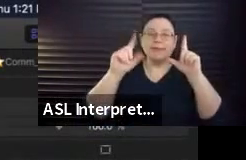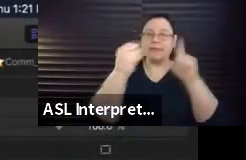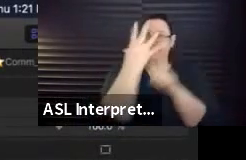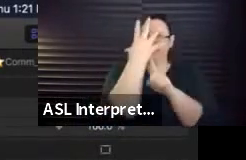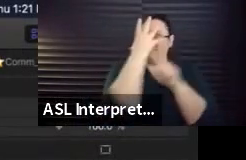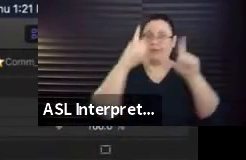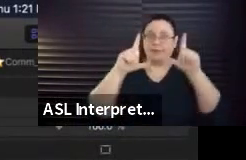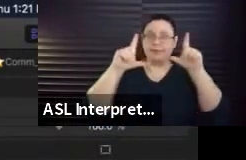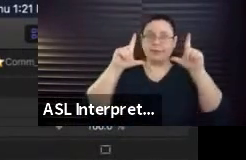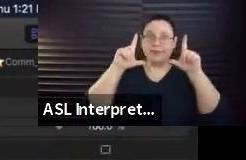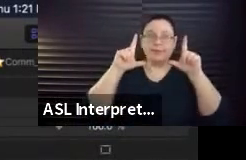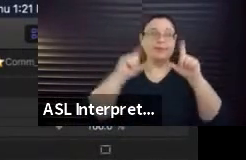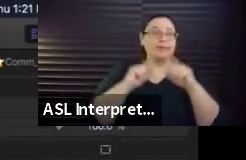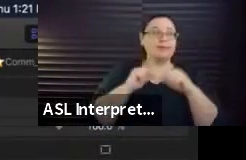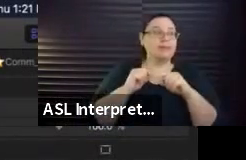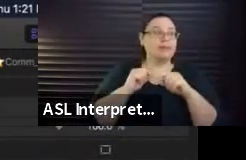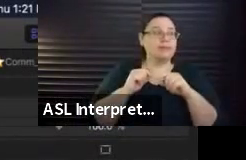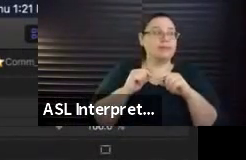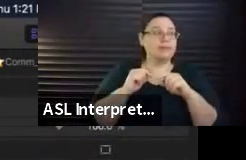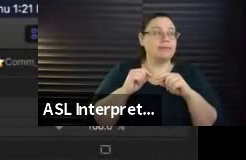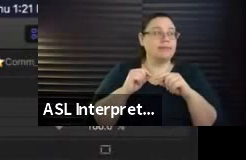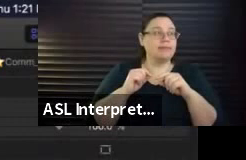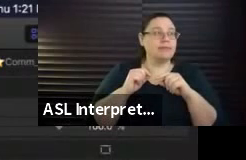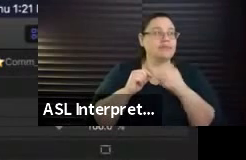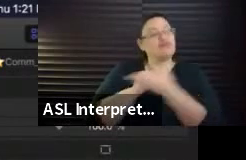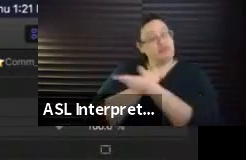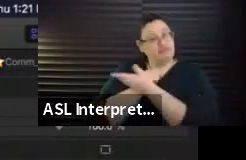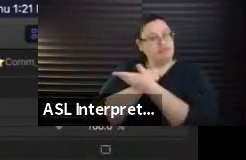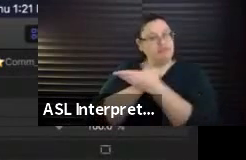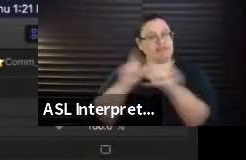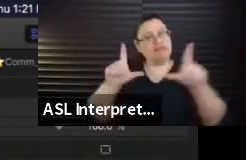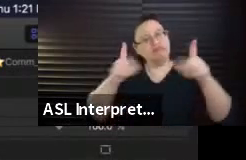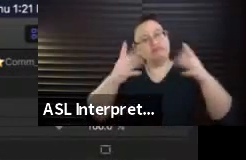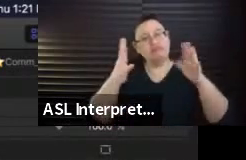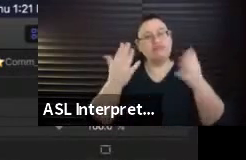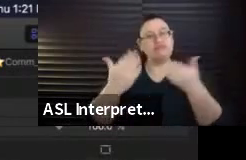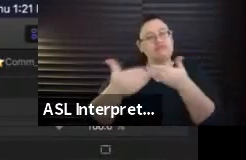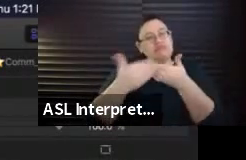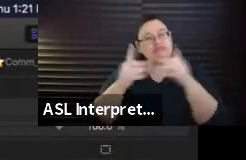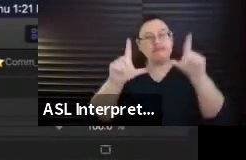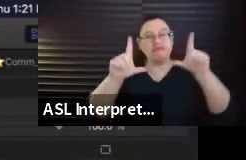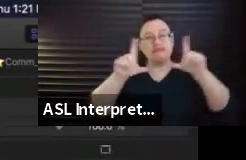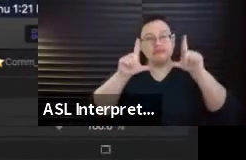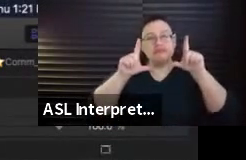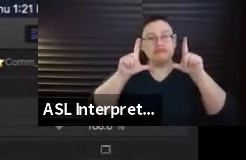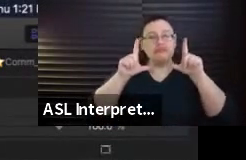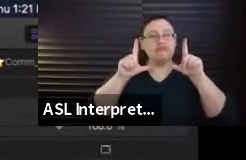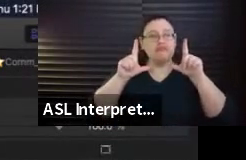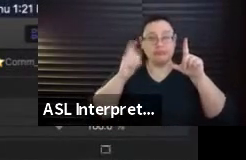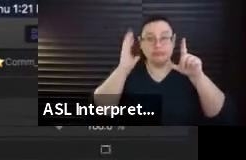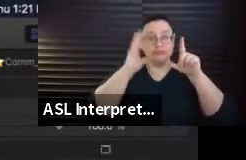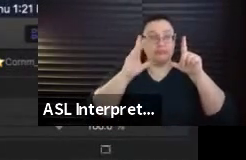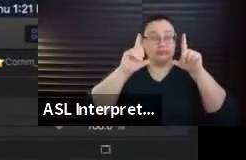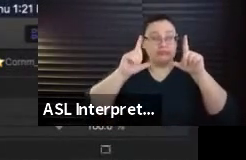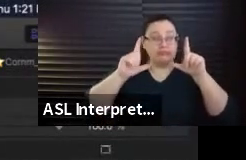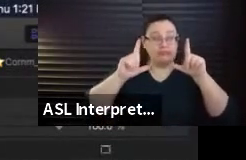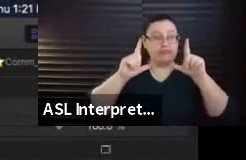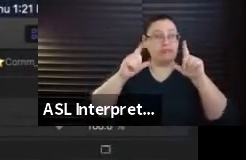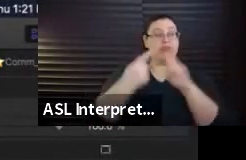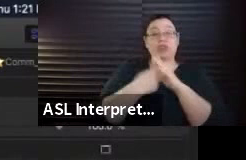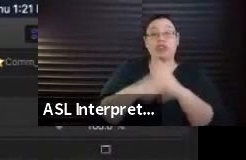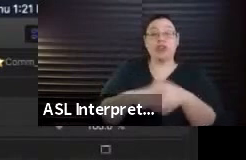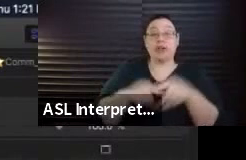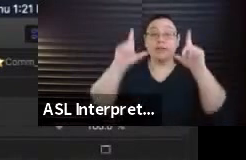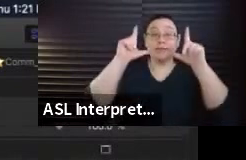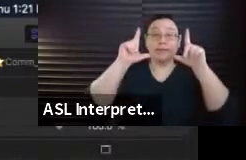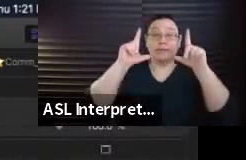Ooh, that one. So it's kind of a tight close-up shot starting on my face. So now I have the start on my face and the